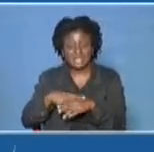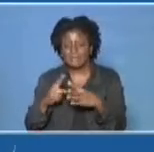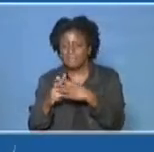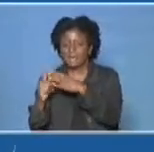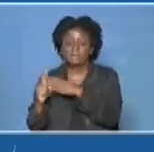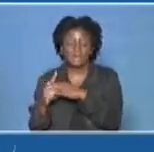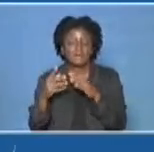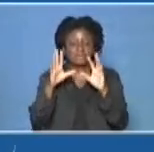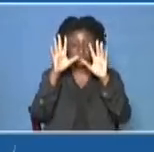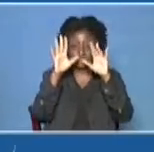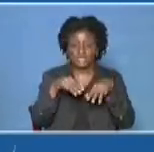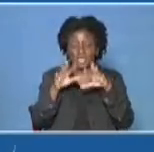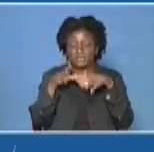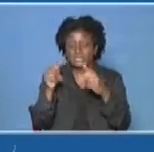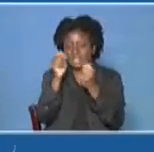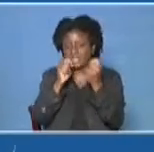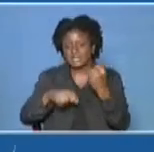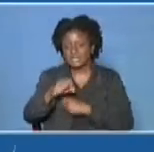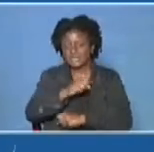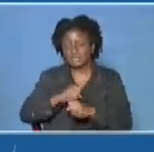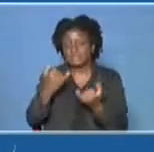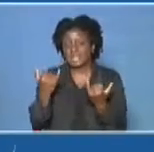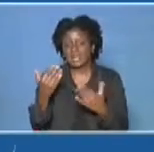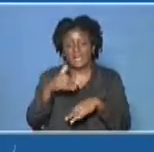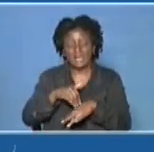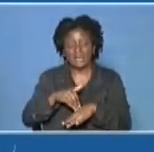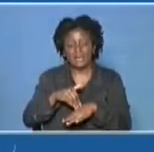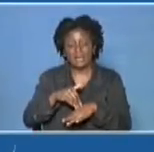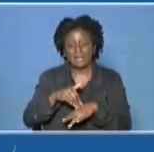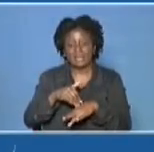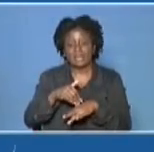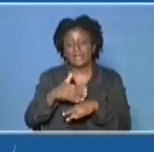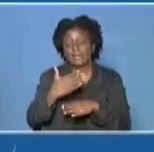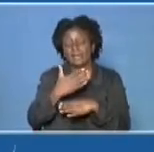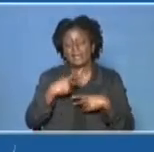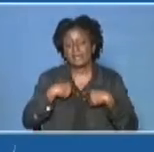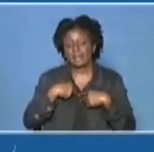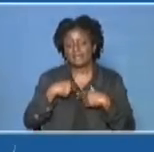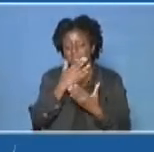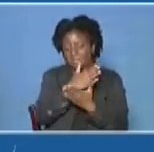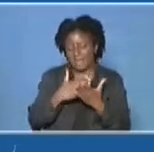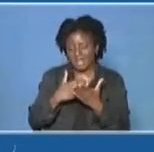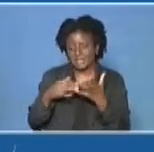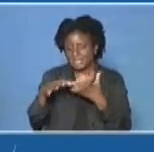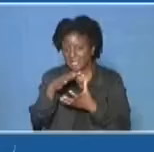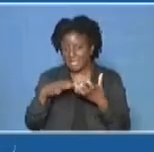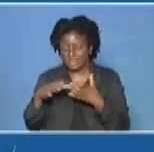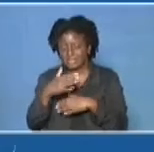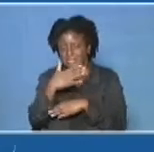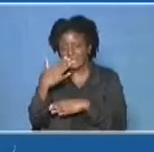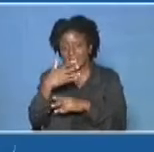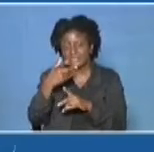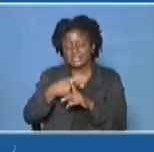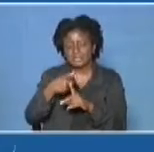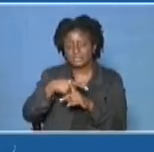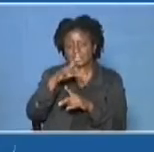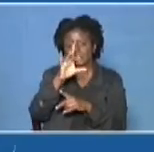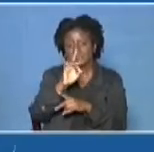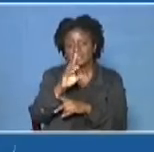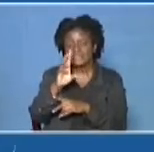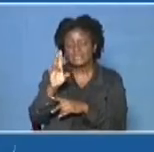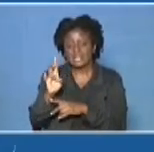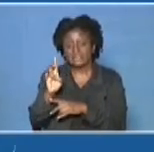showers and thunderstorms, we now have partly cloudy skies outside of our studios. Temperature at 87 degrees, relative humidity